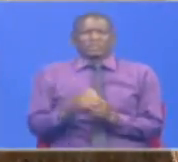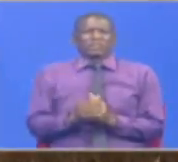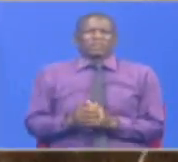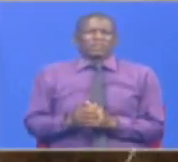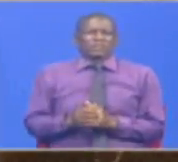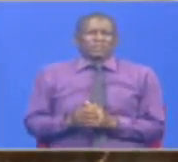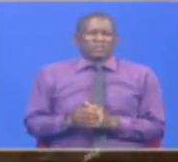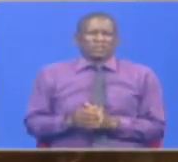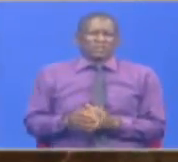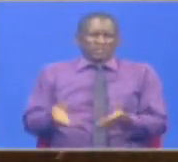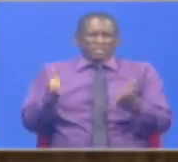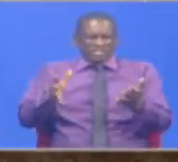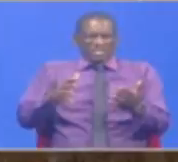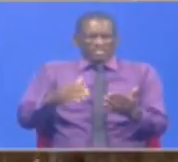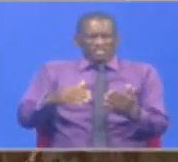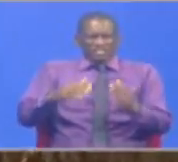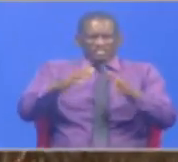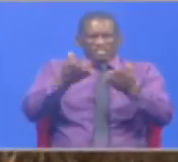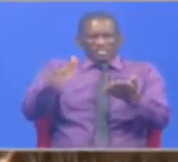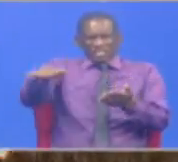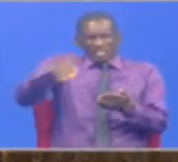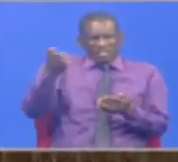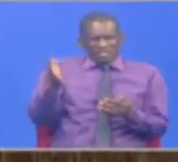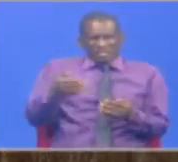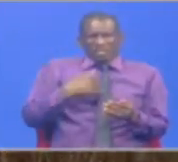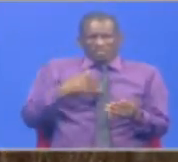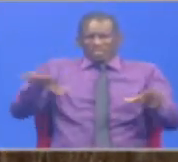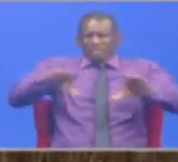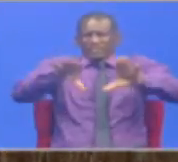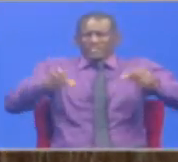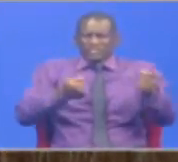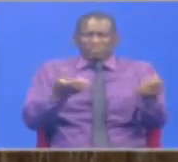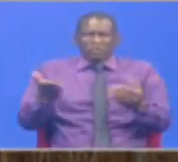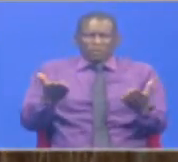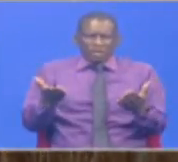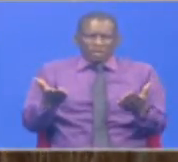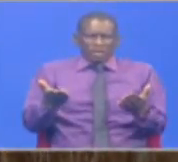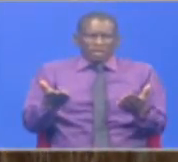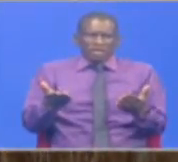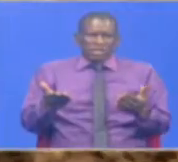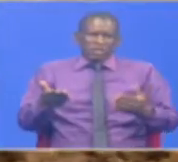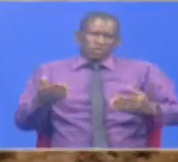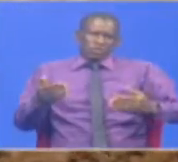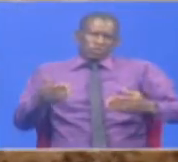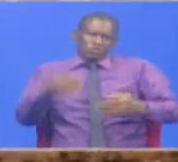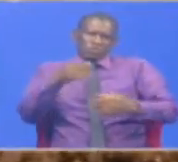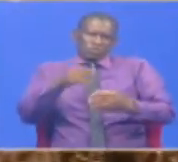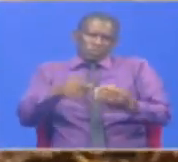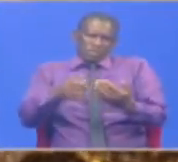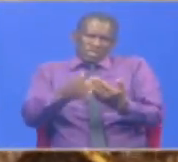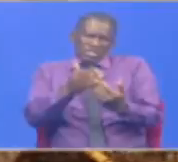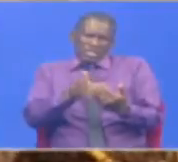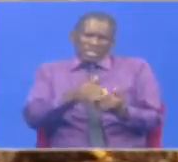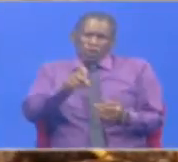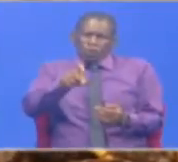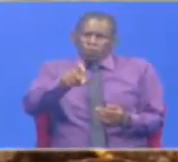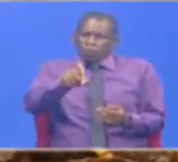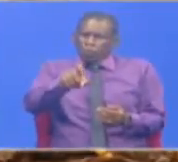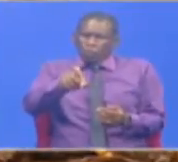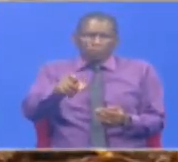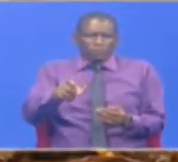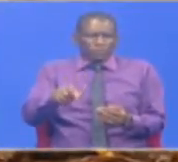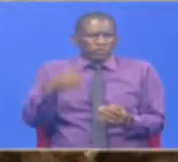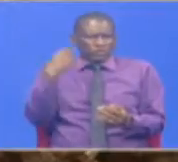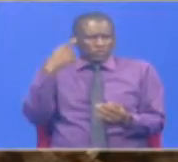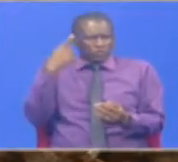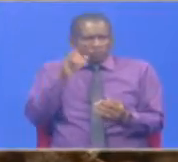In this structure, we have a system we call vermiculture, that is the rearing of earthworms for the purpose of